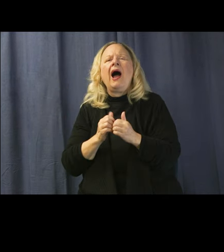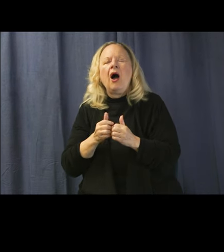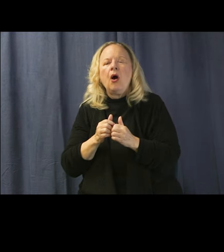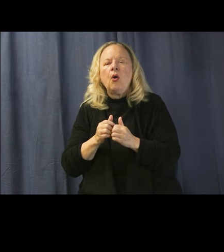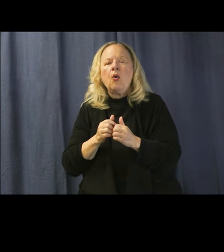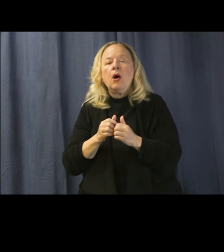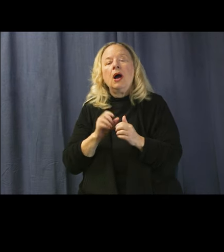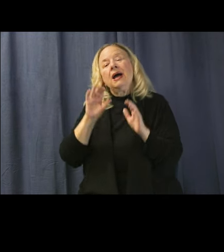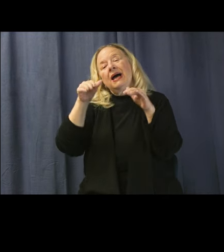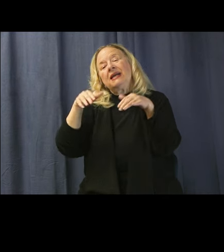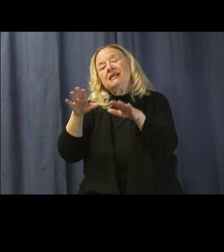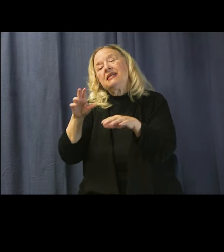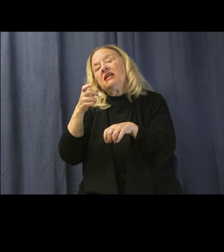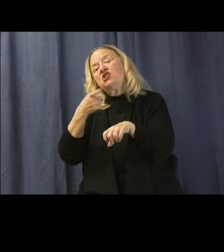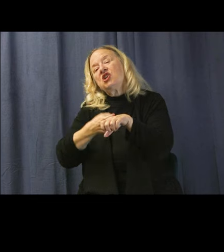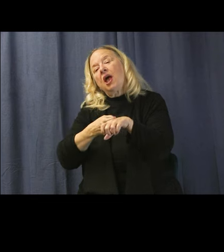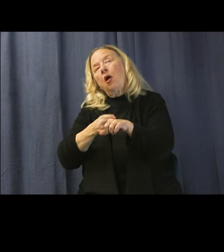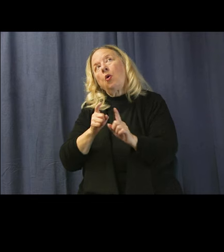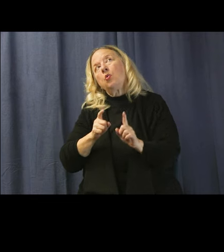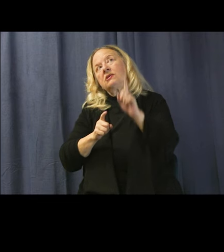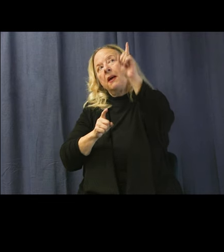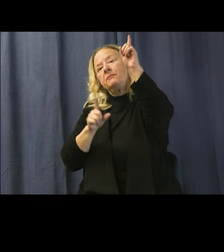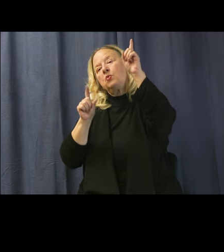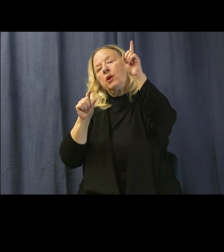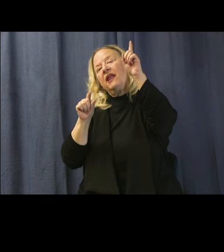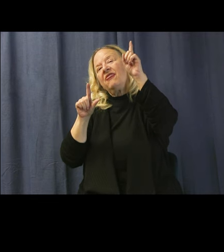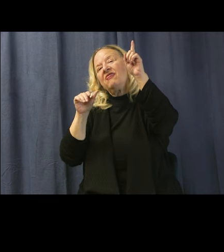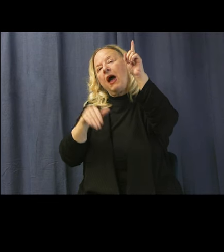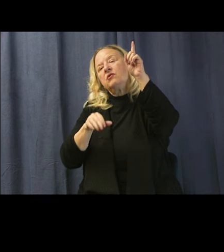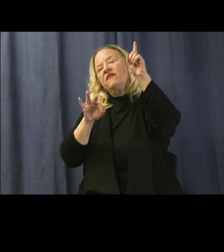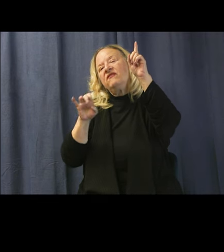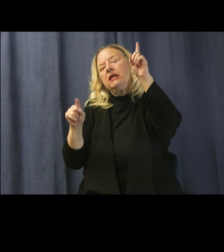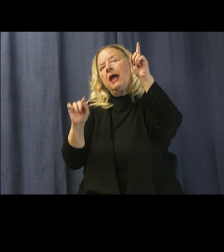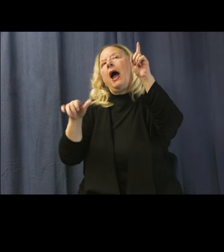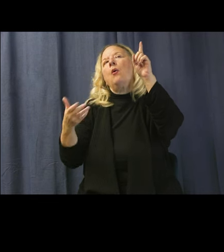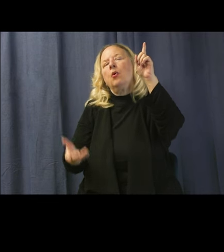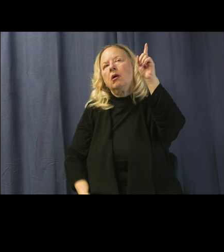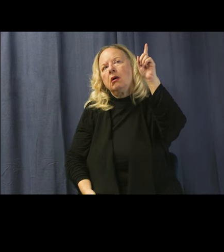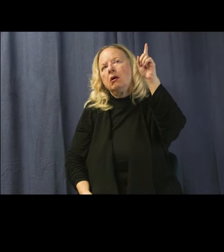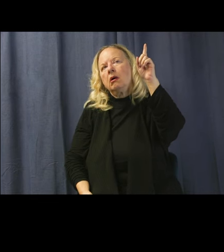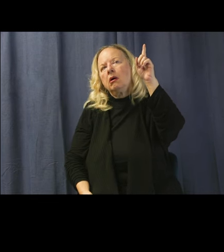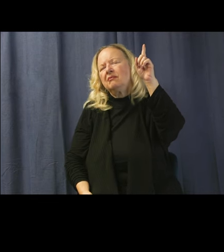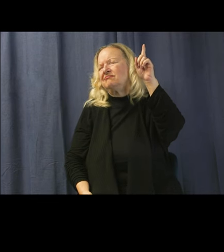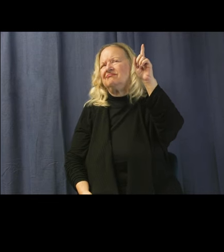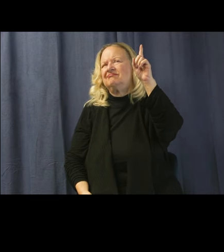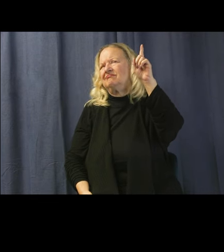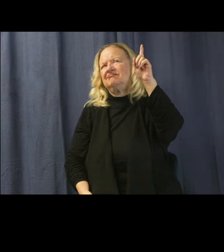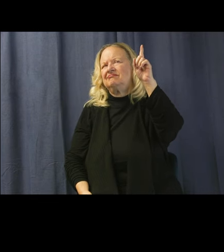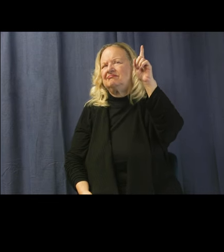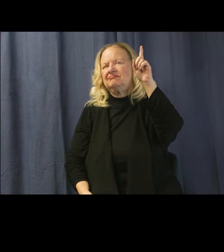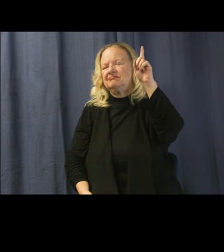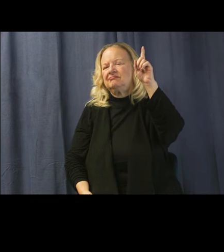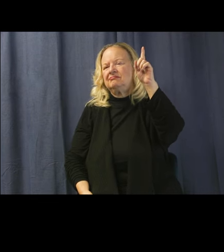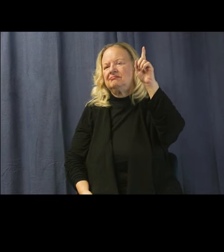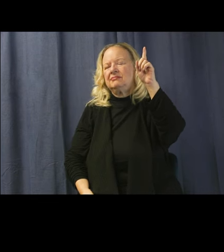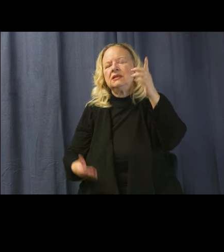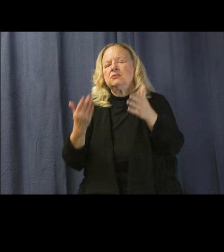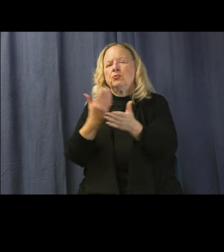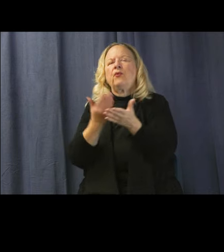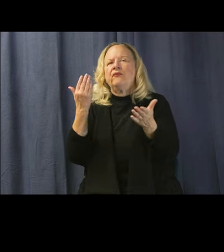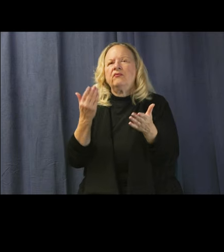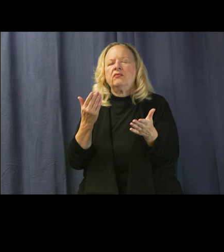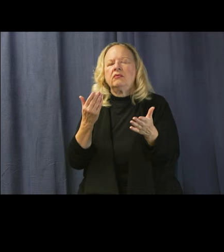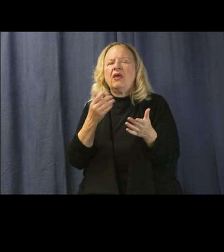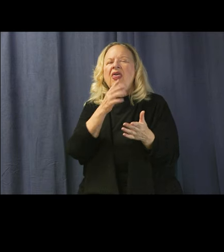how a seashell is going to get up there about 20,000 feet. I mean, geology does prove it. Now I may have some of